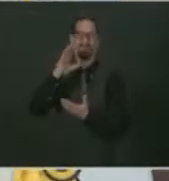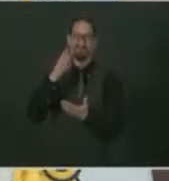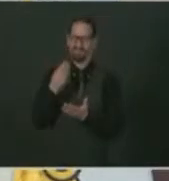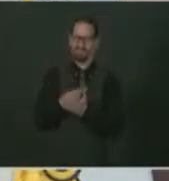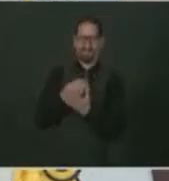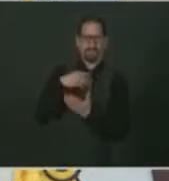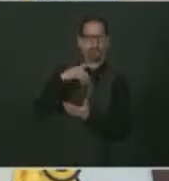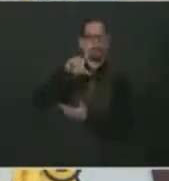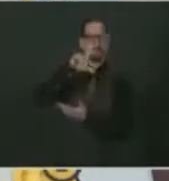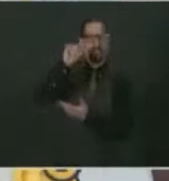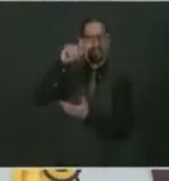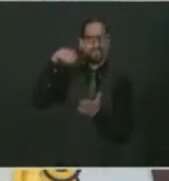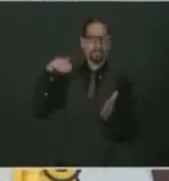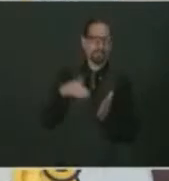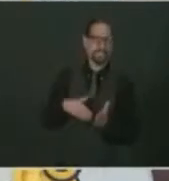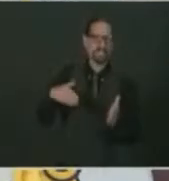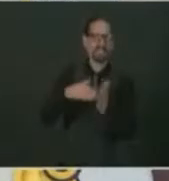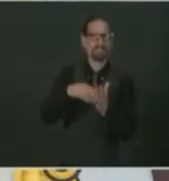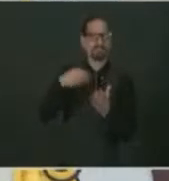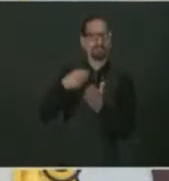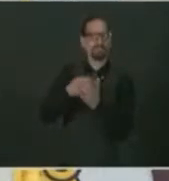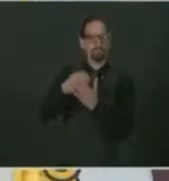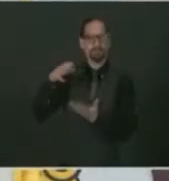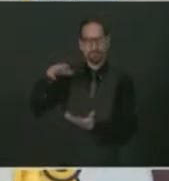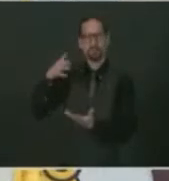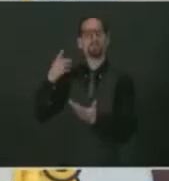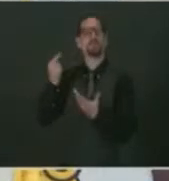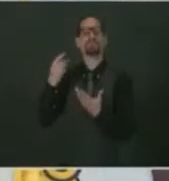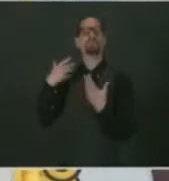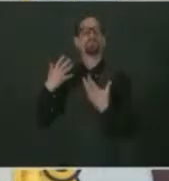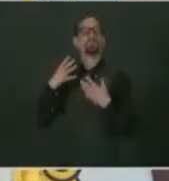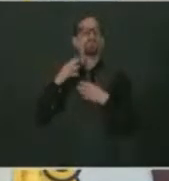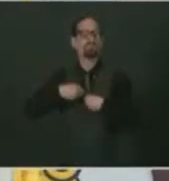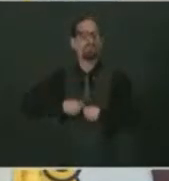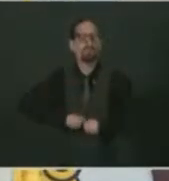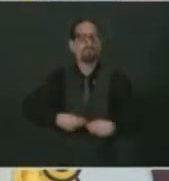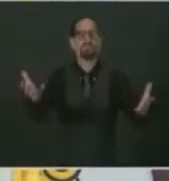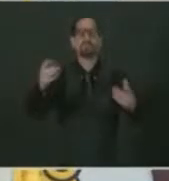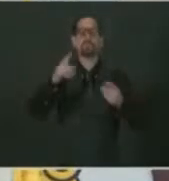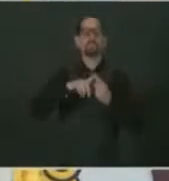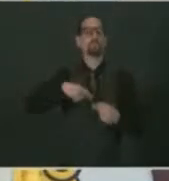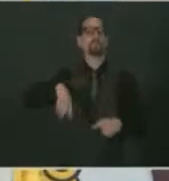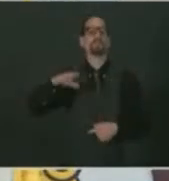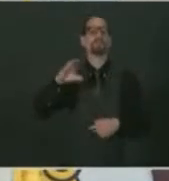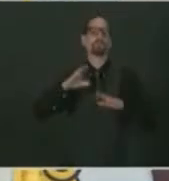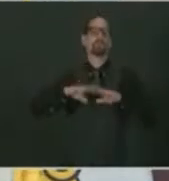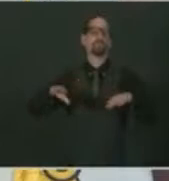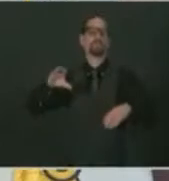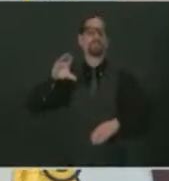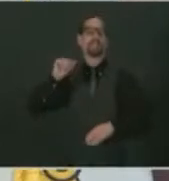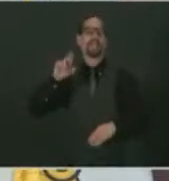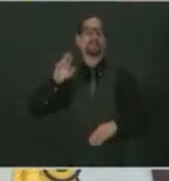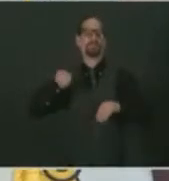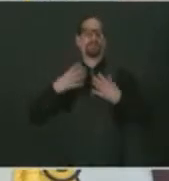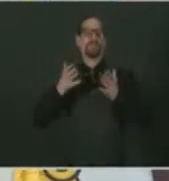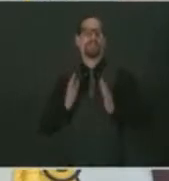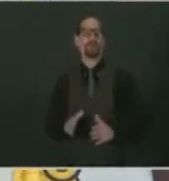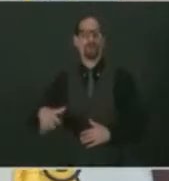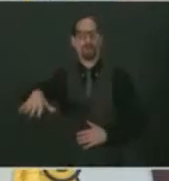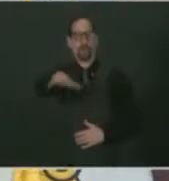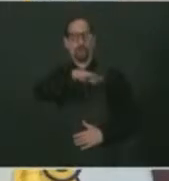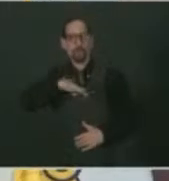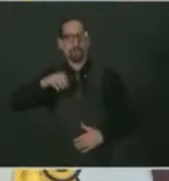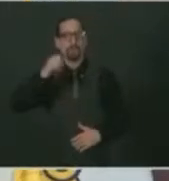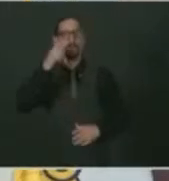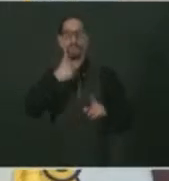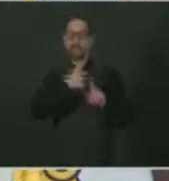providers starting in April through child care stabilization grants. Licensed child care providers can apply